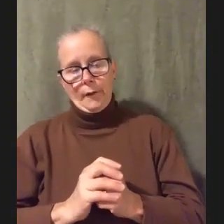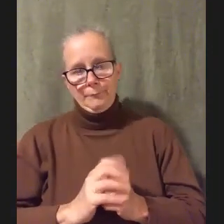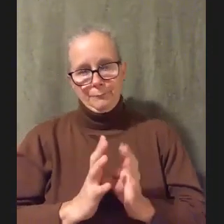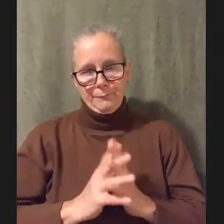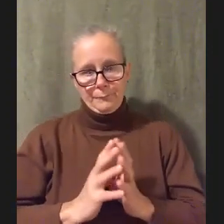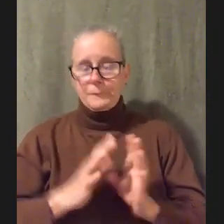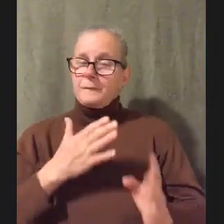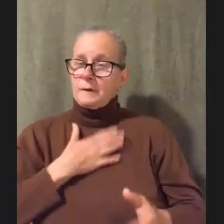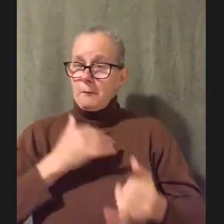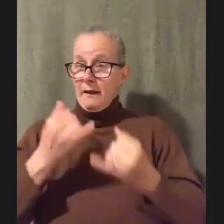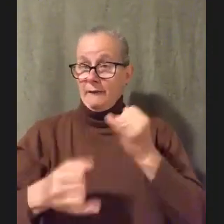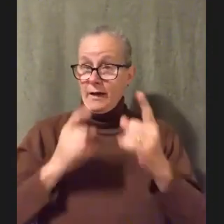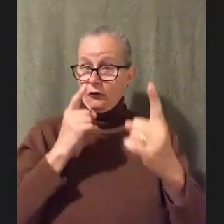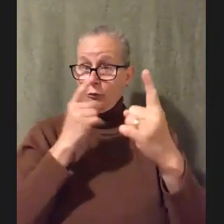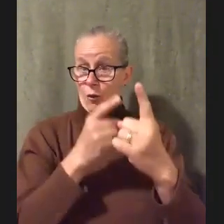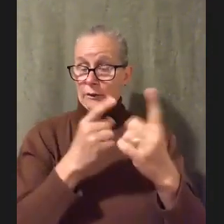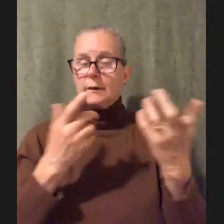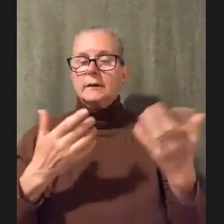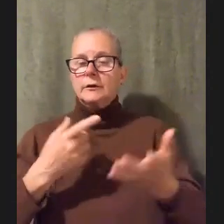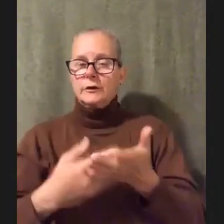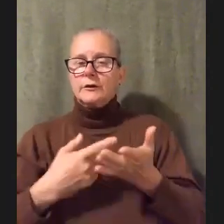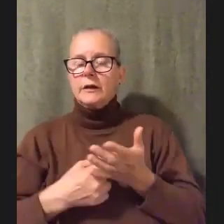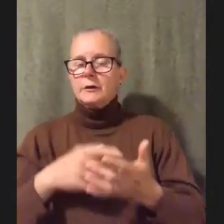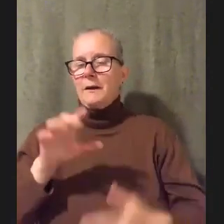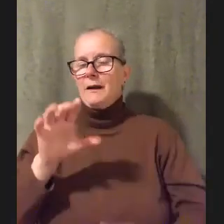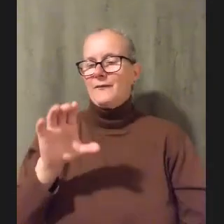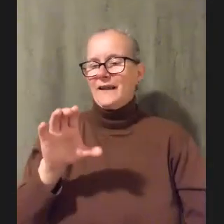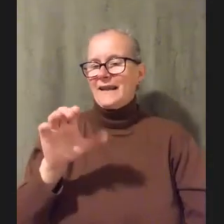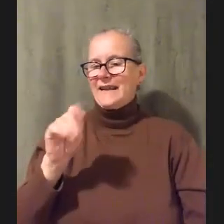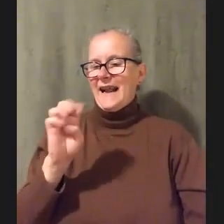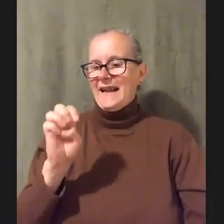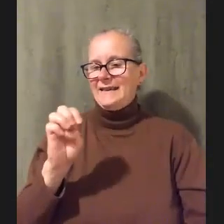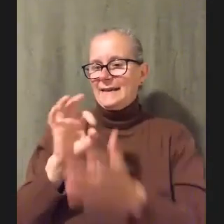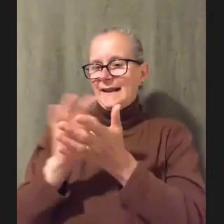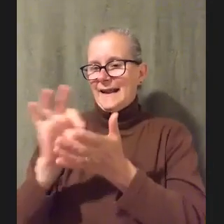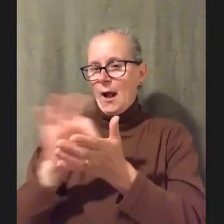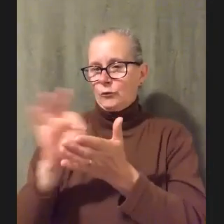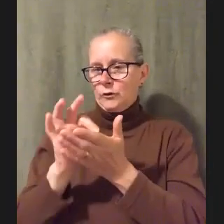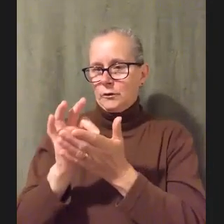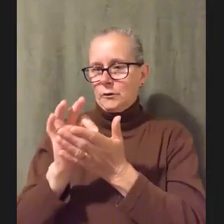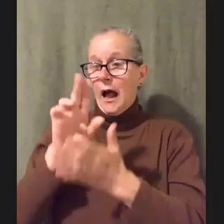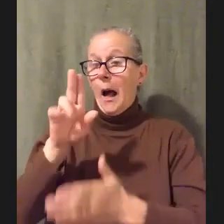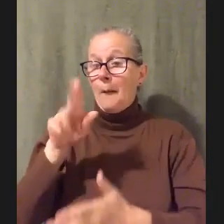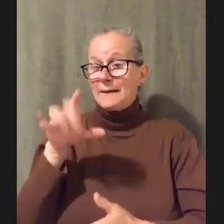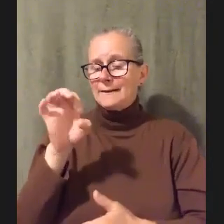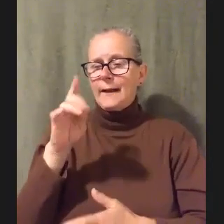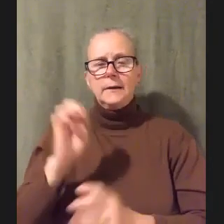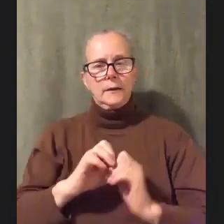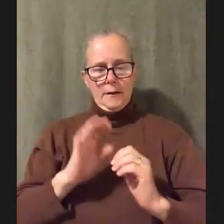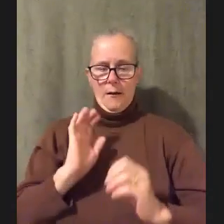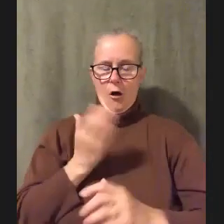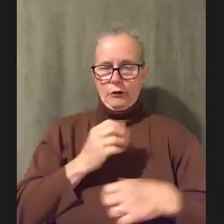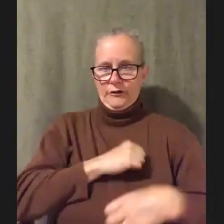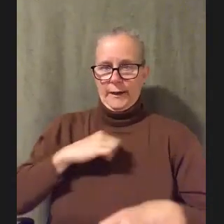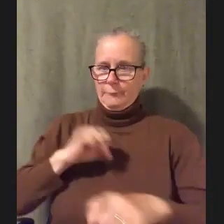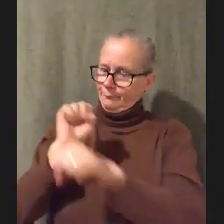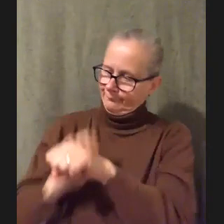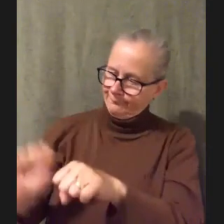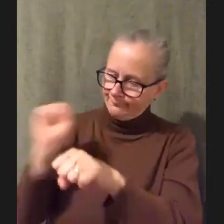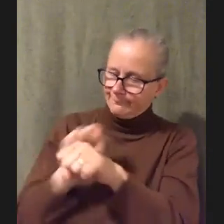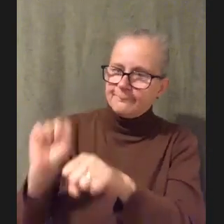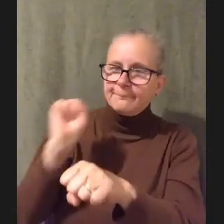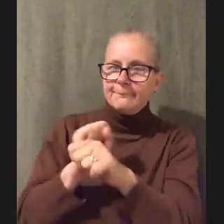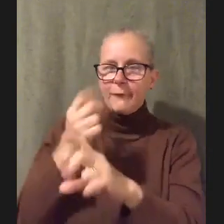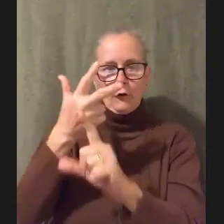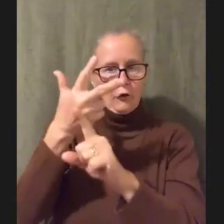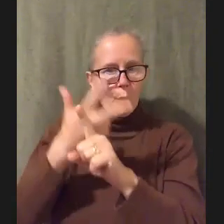My final point this morning is to talk about case count updates. As you know, our staff have been working tirelessly over the past 3 months to